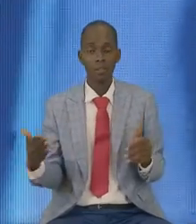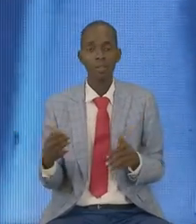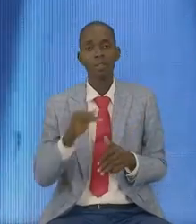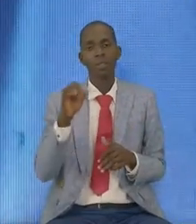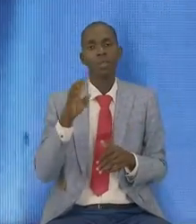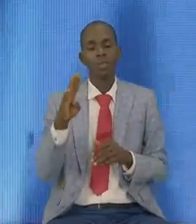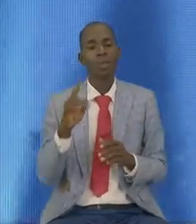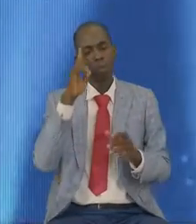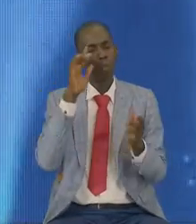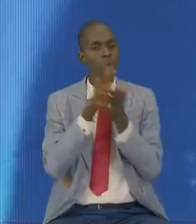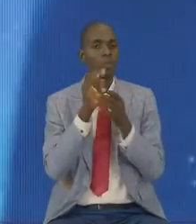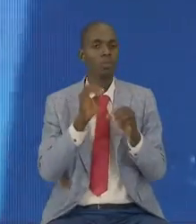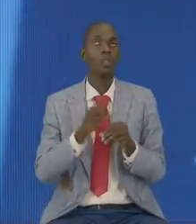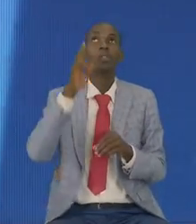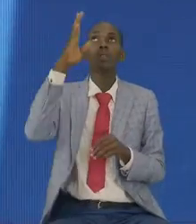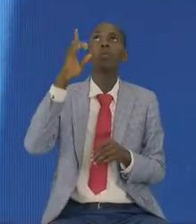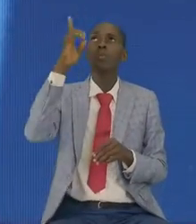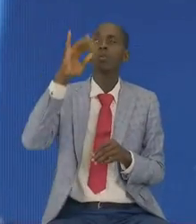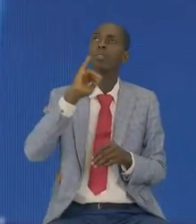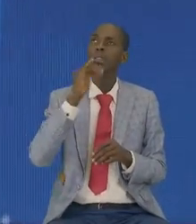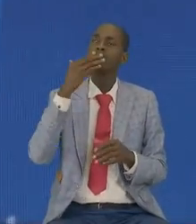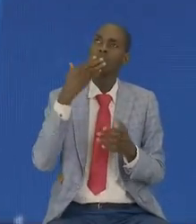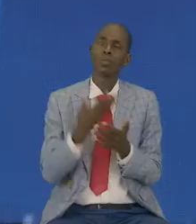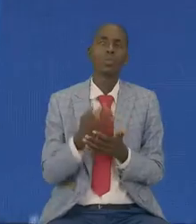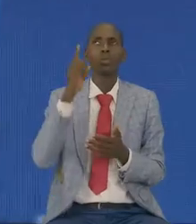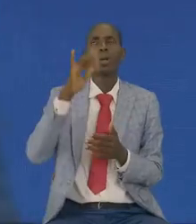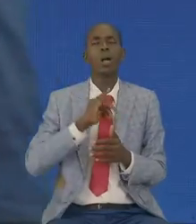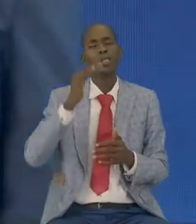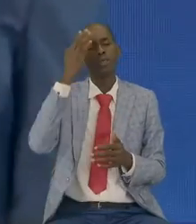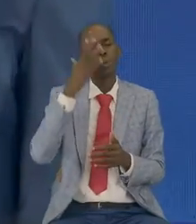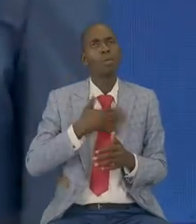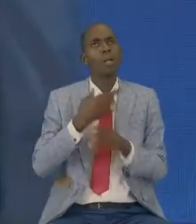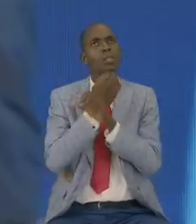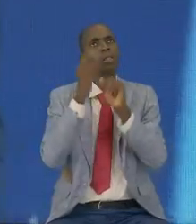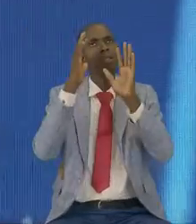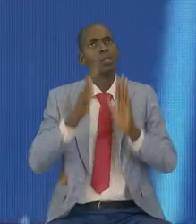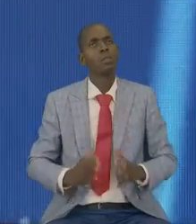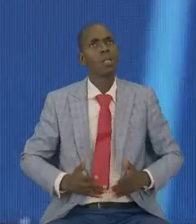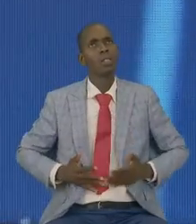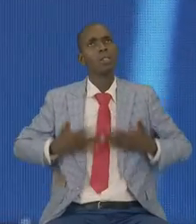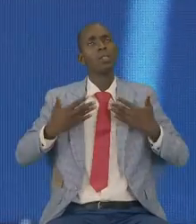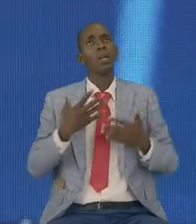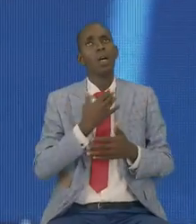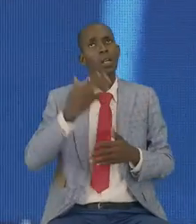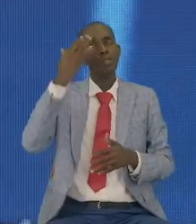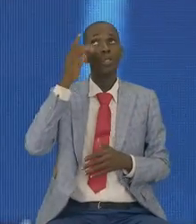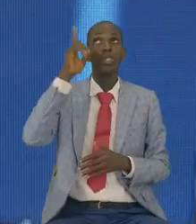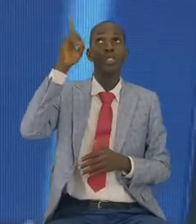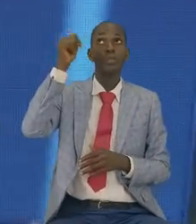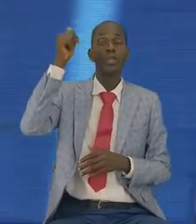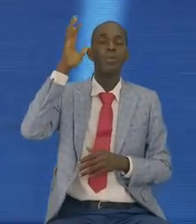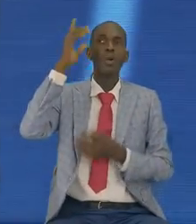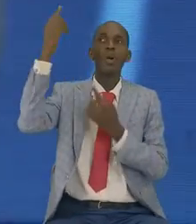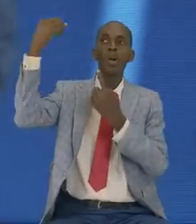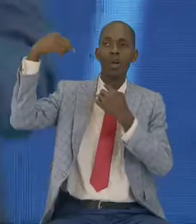God. God is a good God. I know that my Redeemer liveth, and I know that he himself, he'll come and